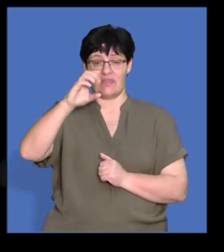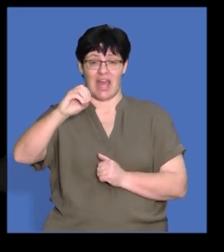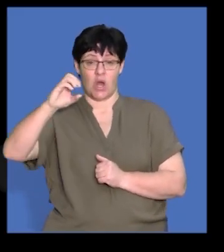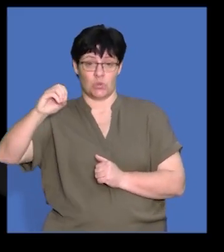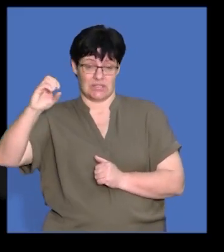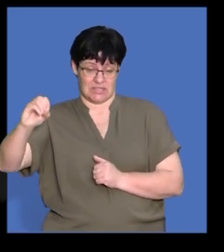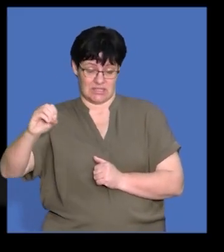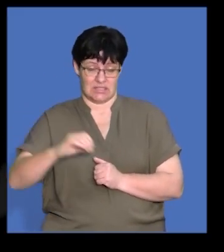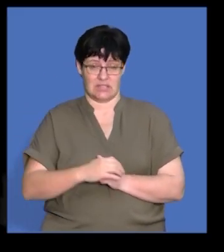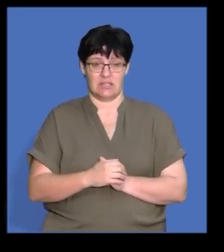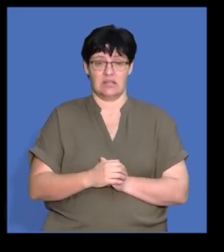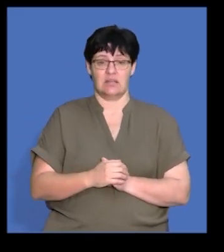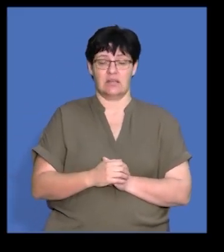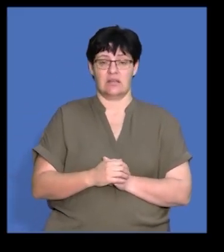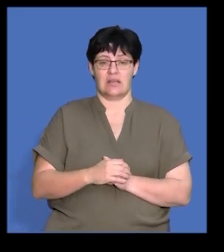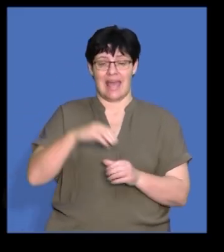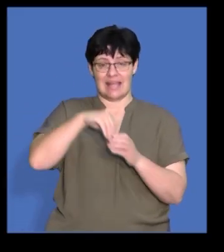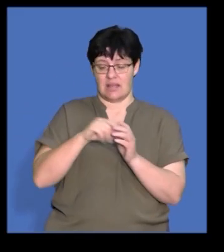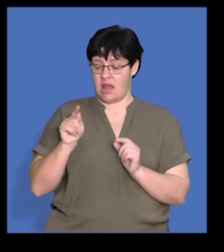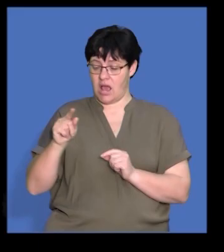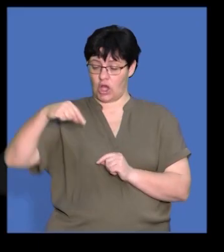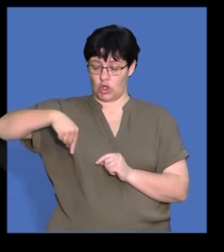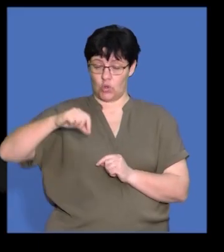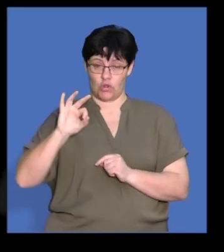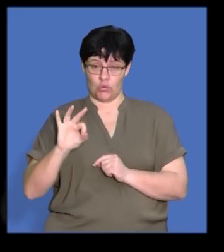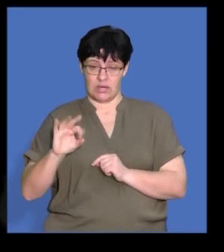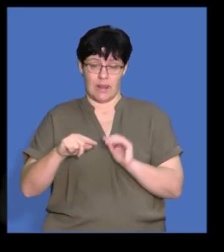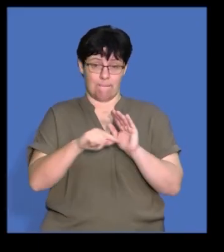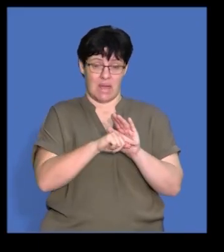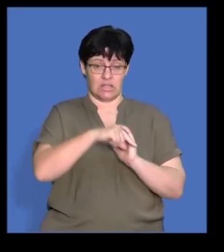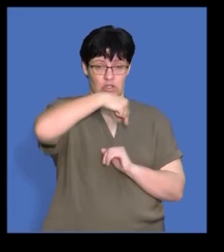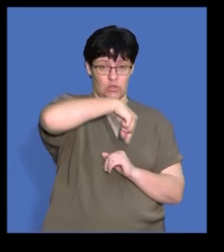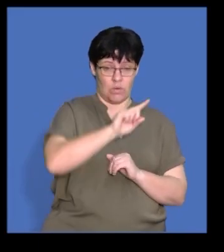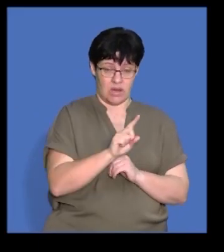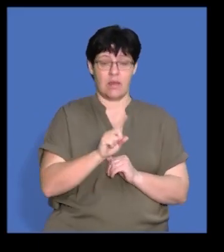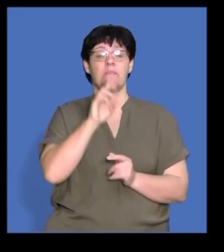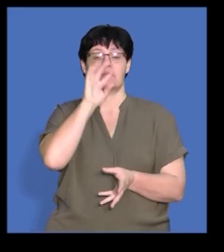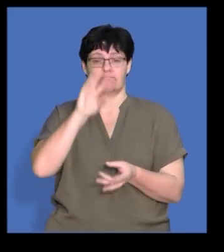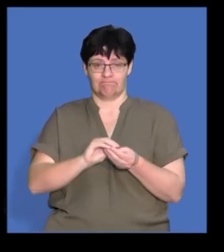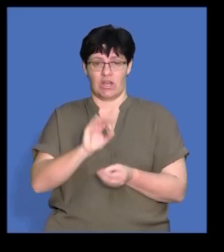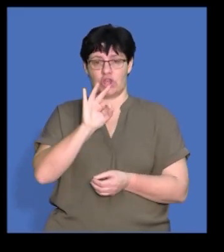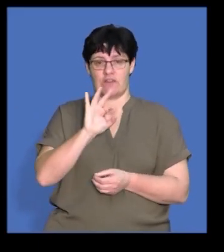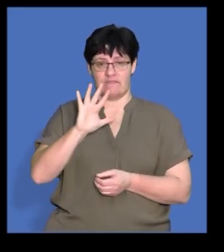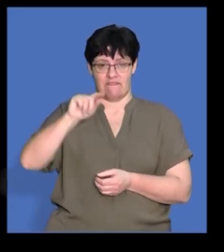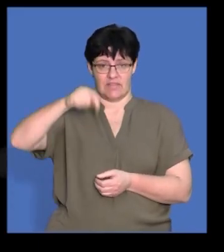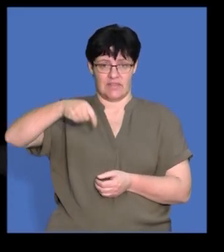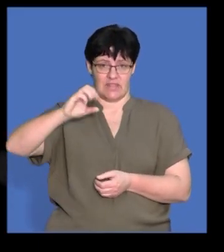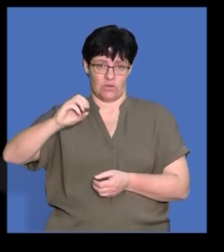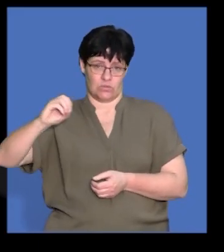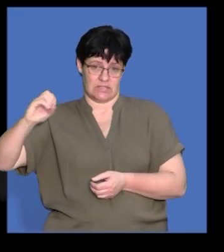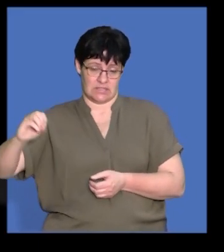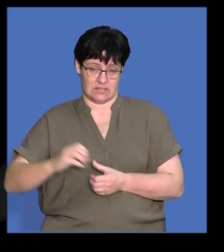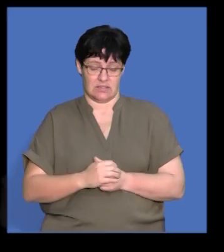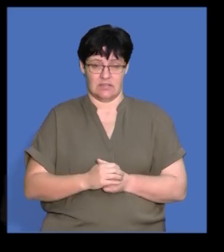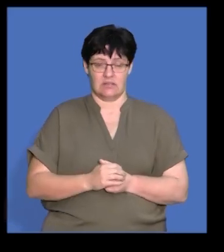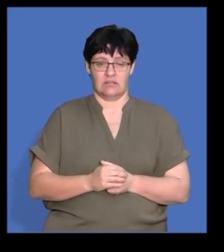60,000. And our interquartile range was 35,000. Okay,